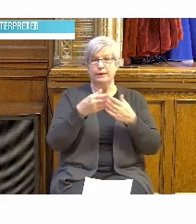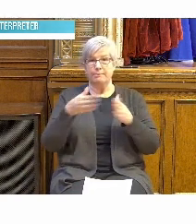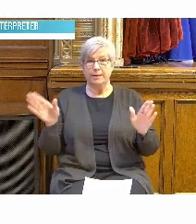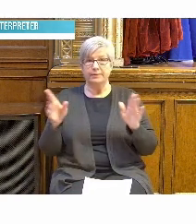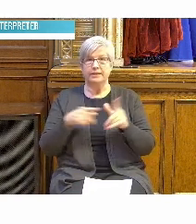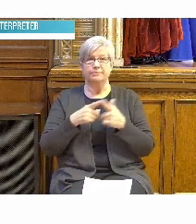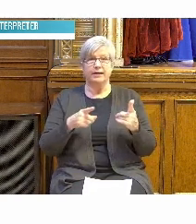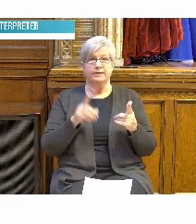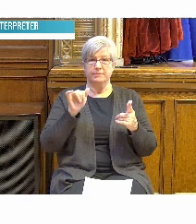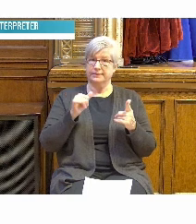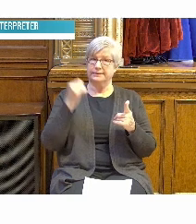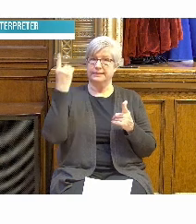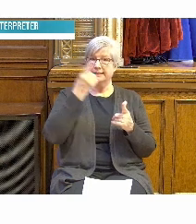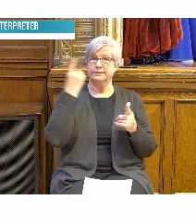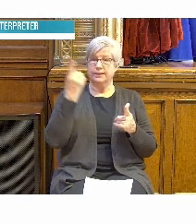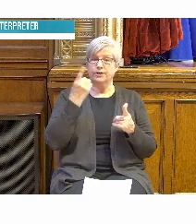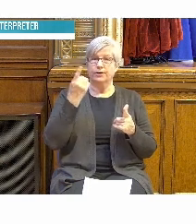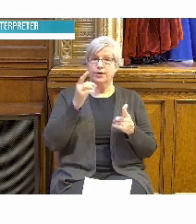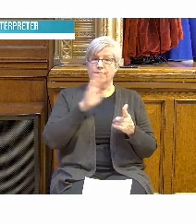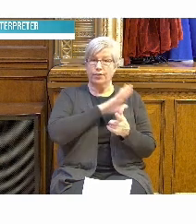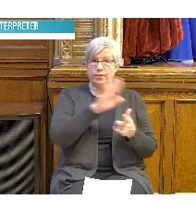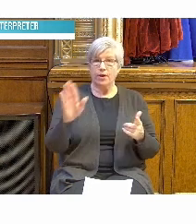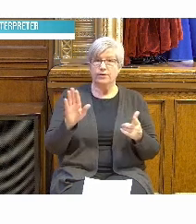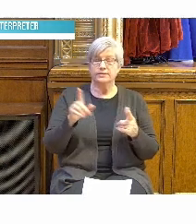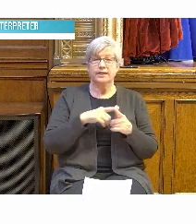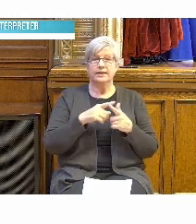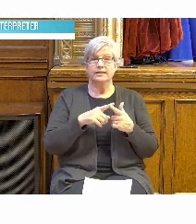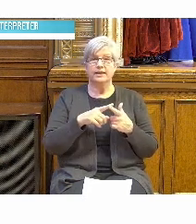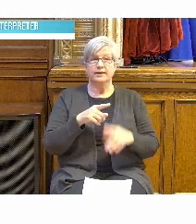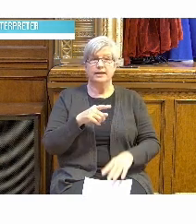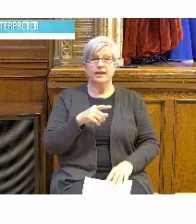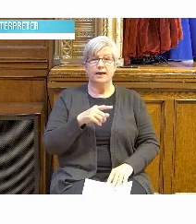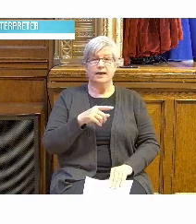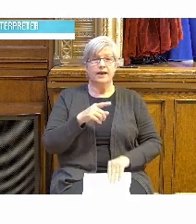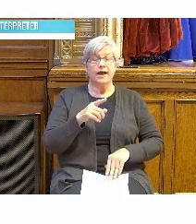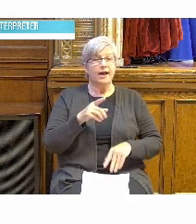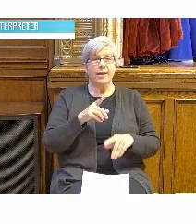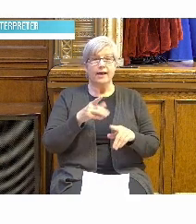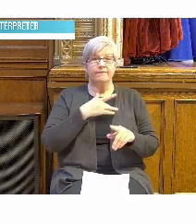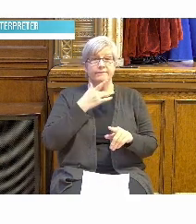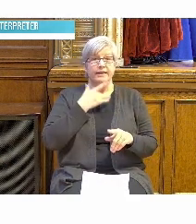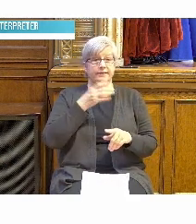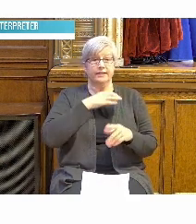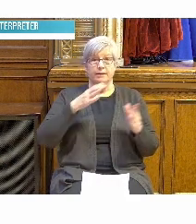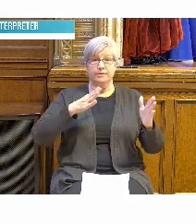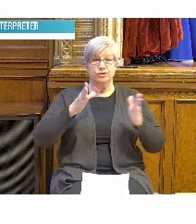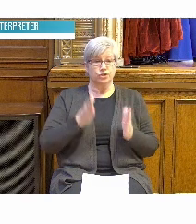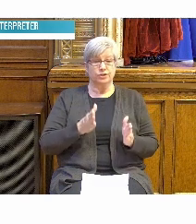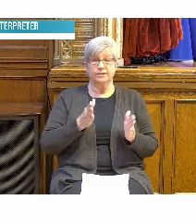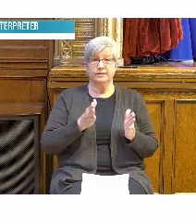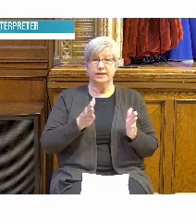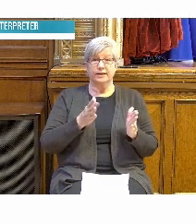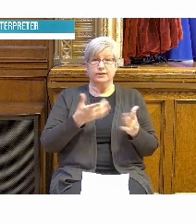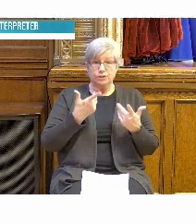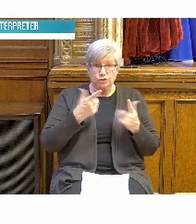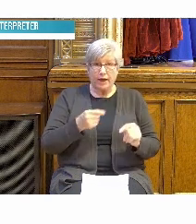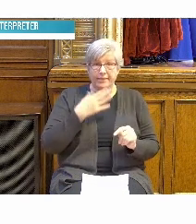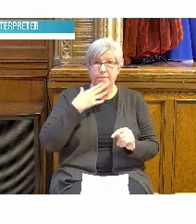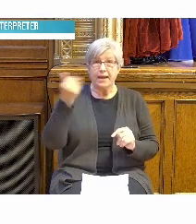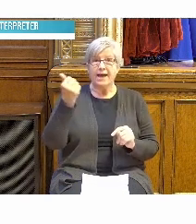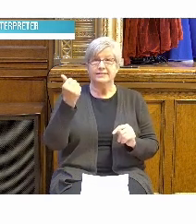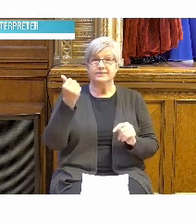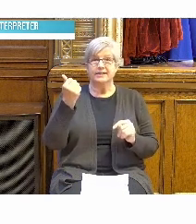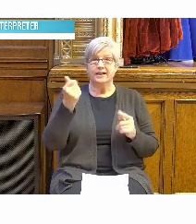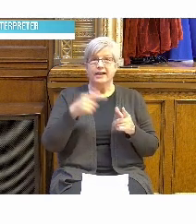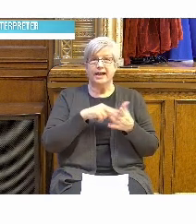account. And I think there is a tremendous amount of goodwill and intent for people to participate. I certainly am trying to, I really, really would love